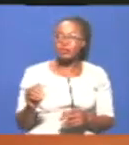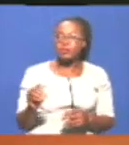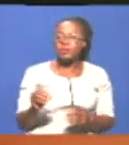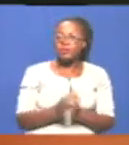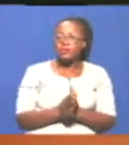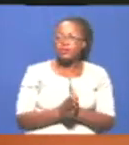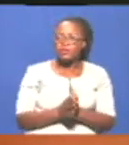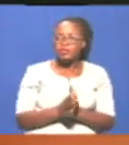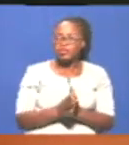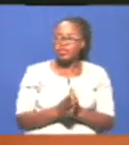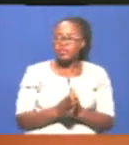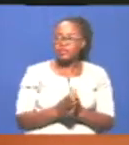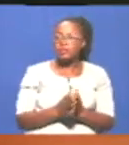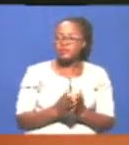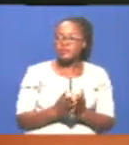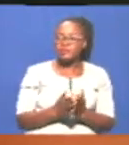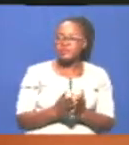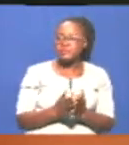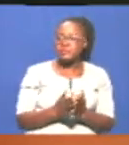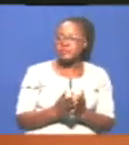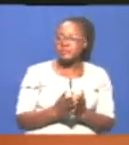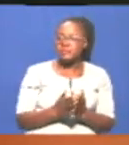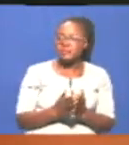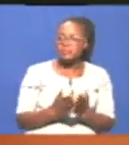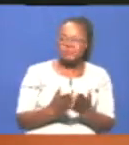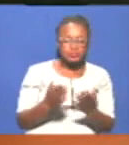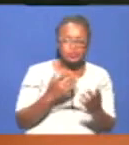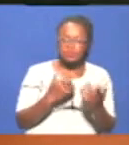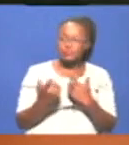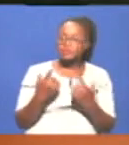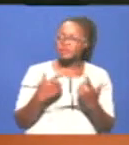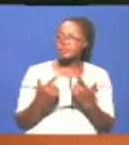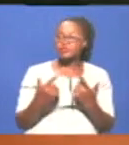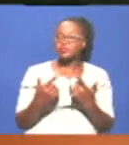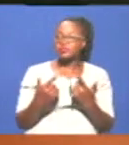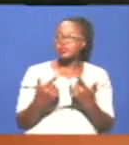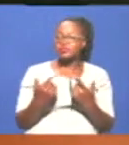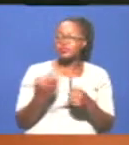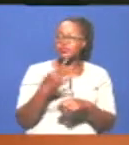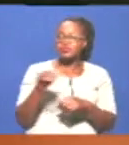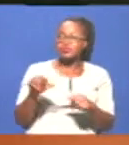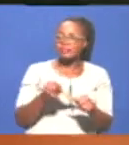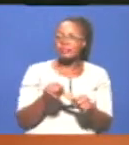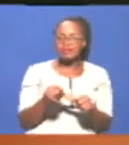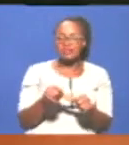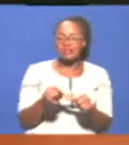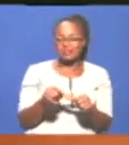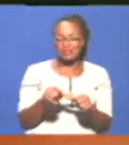had 42. Basically, they were taking about almost close to a third of the number of participants who were there. But